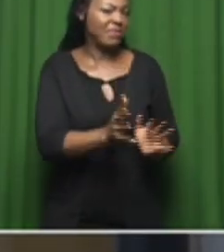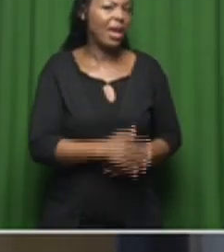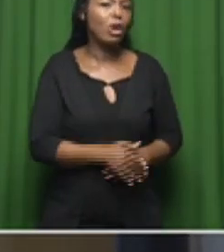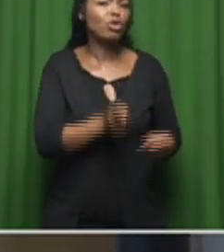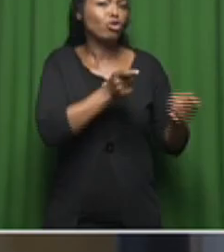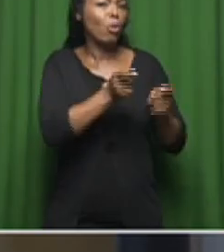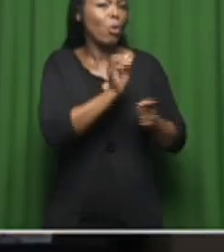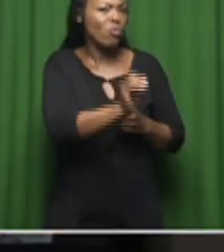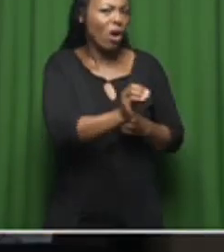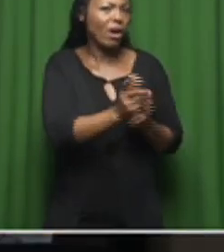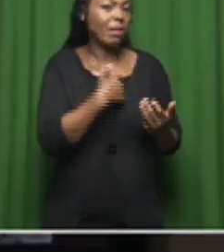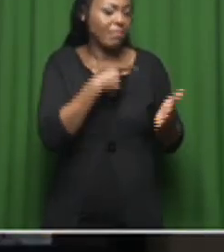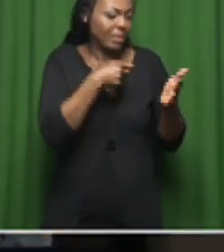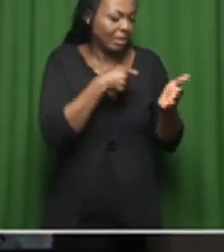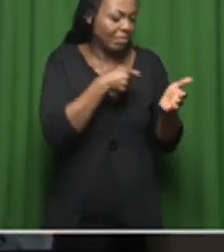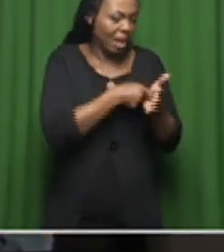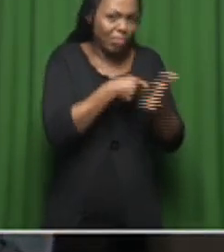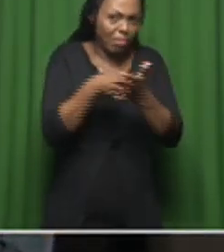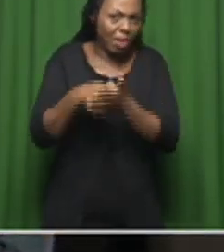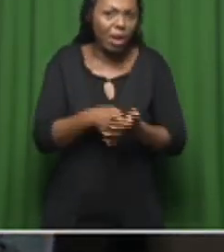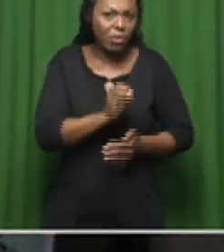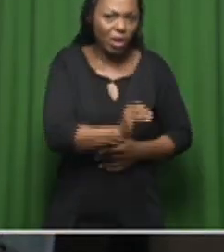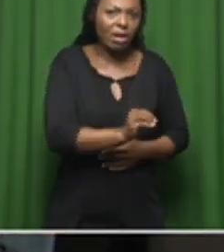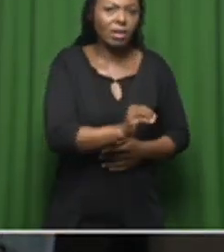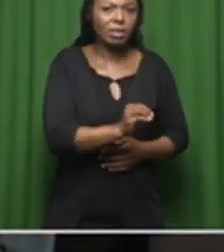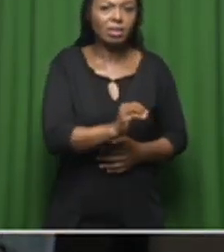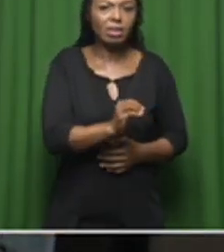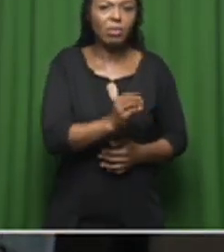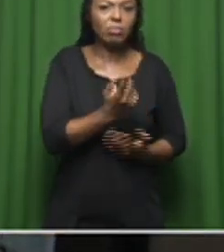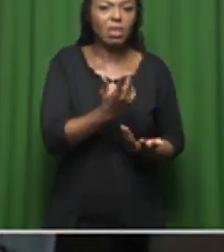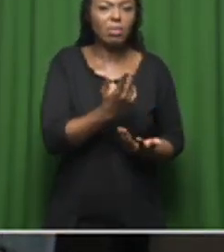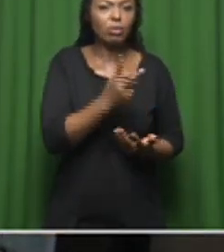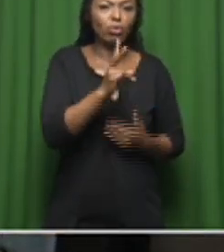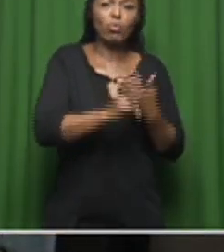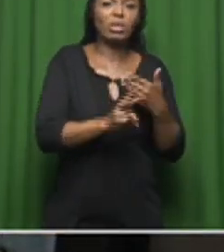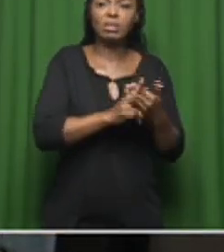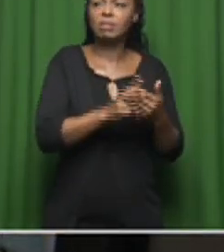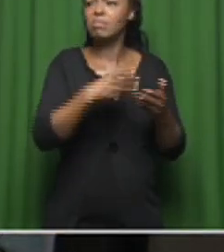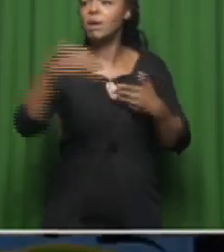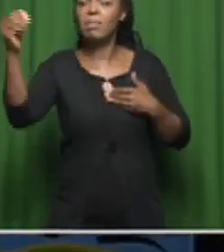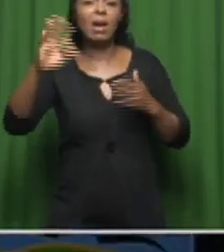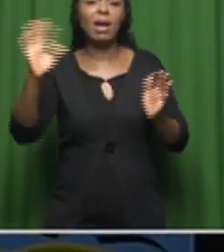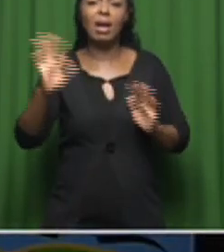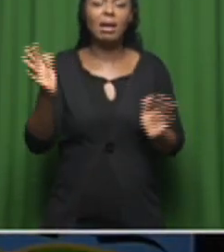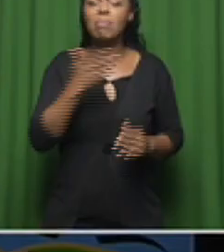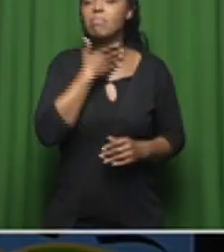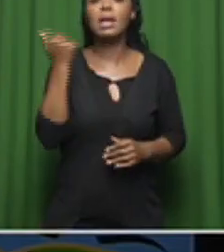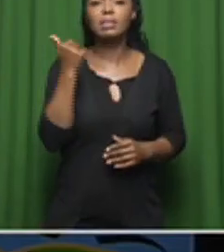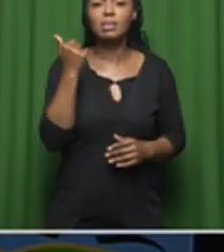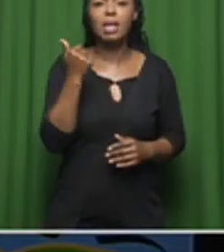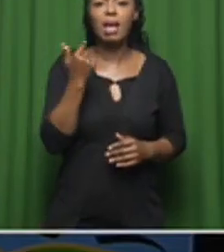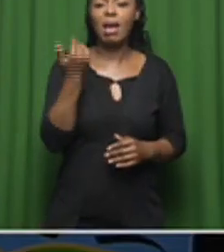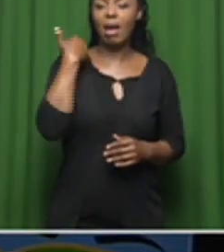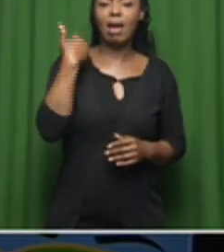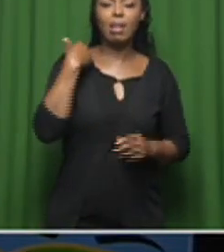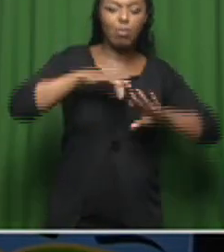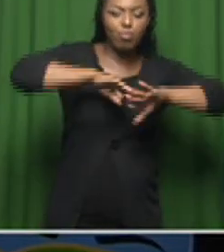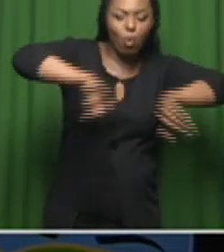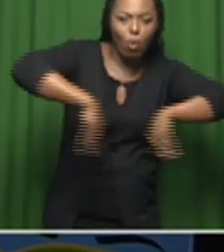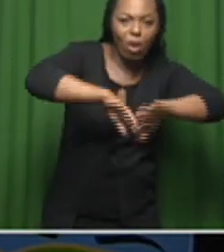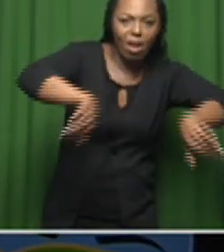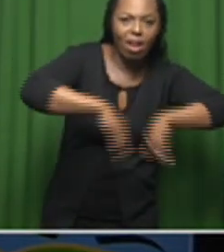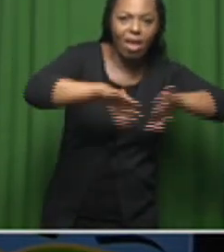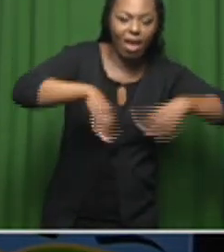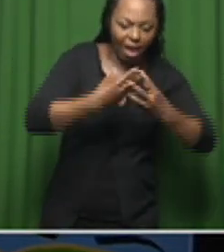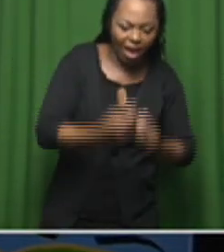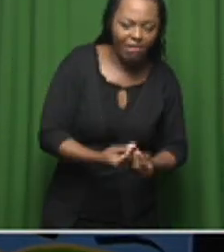I live here in the building, and for 2 weeks I don't have to leave the building. We used to have a pool in the building, but we don't have that anymore. But they